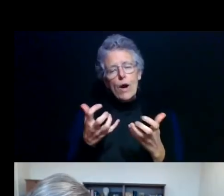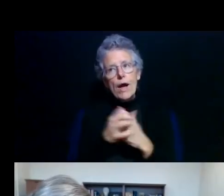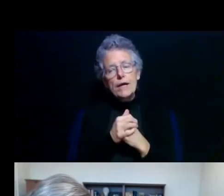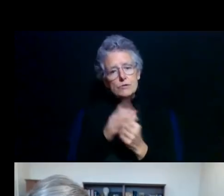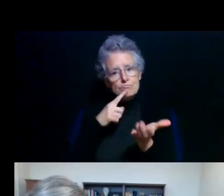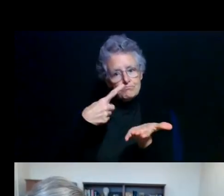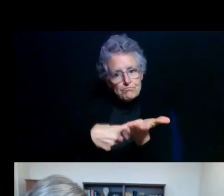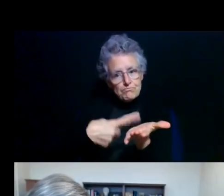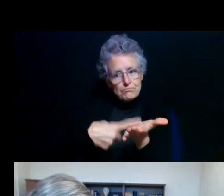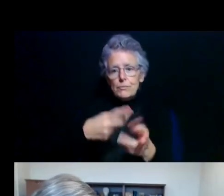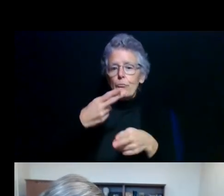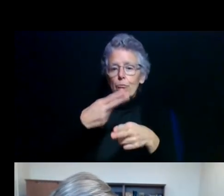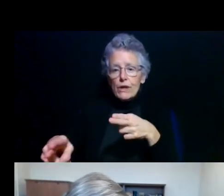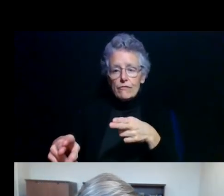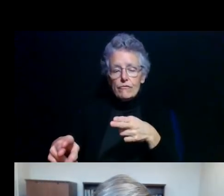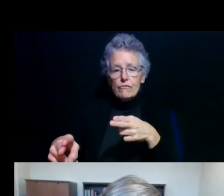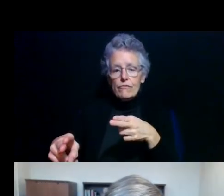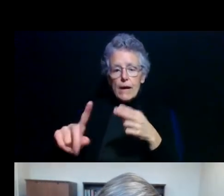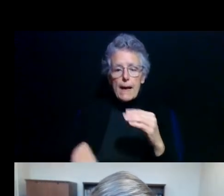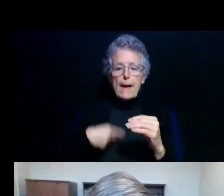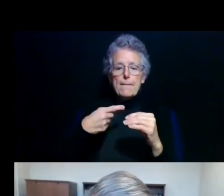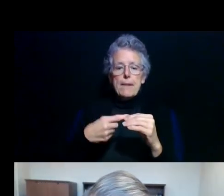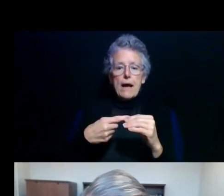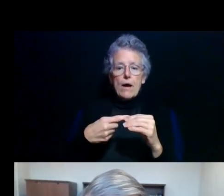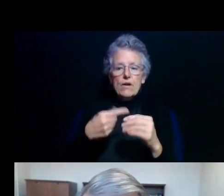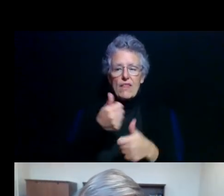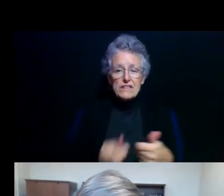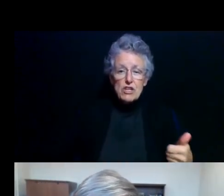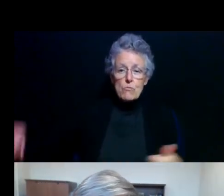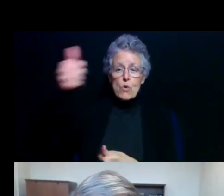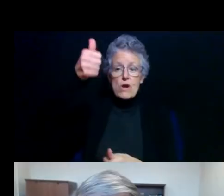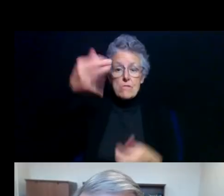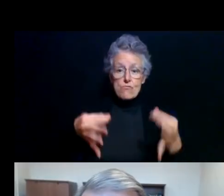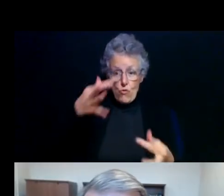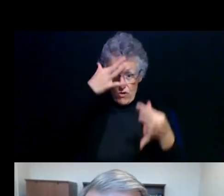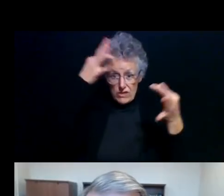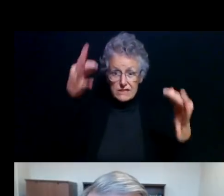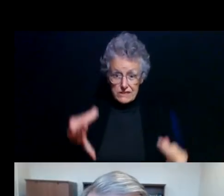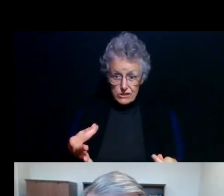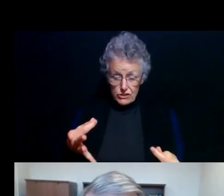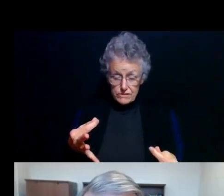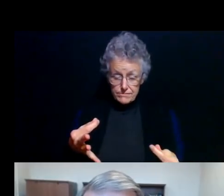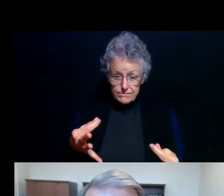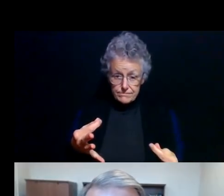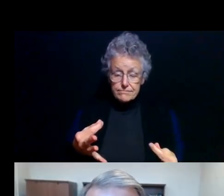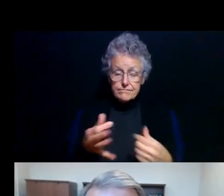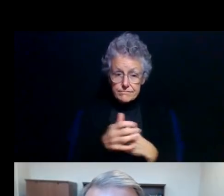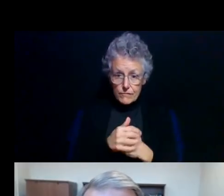talk a little bit about Supreme Court decision. Obviously, The decision